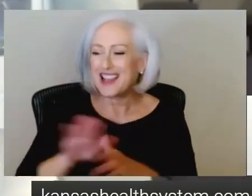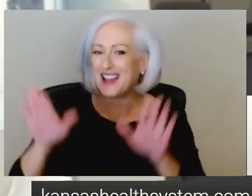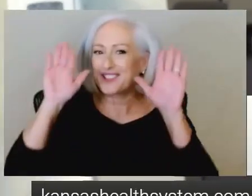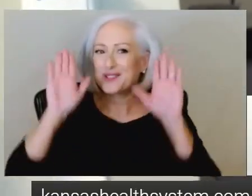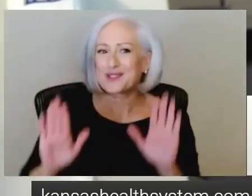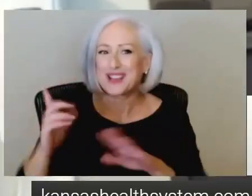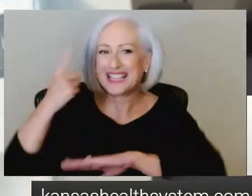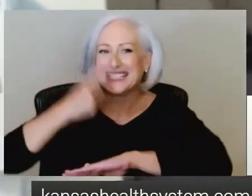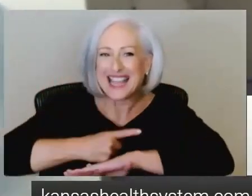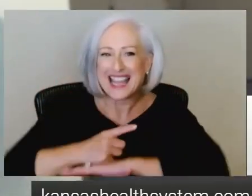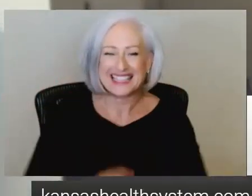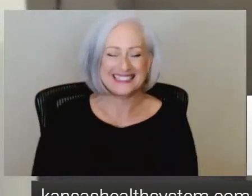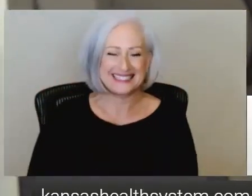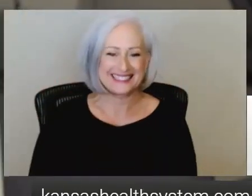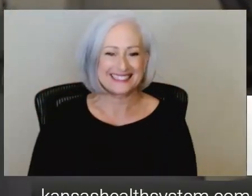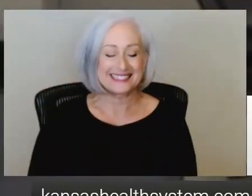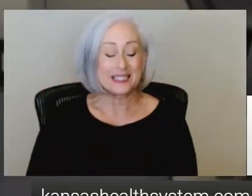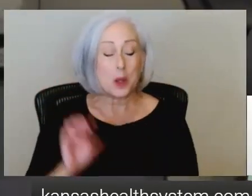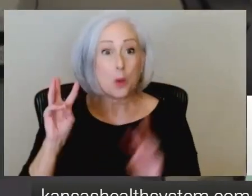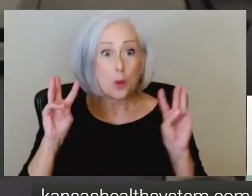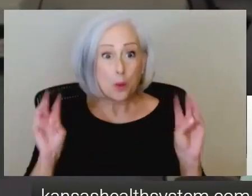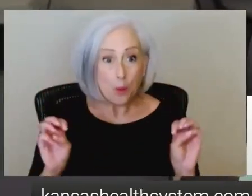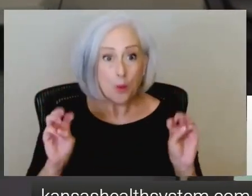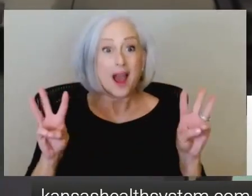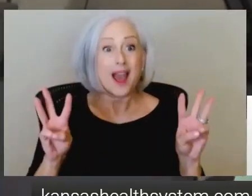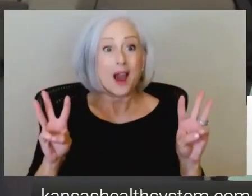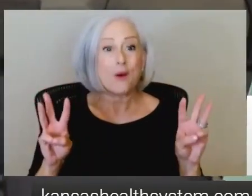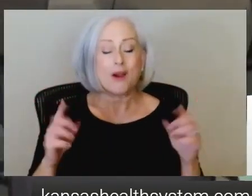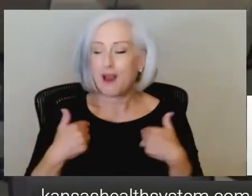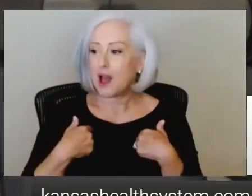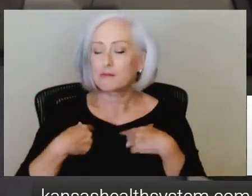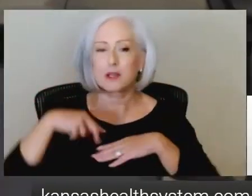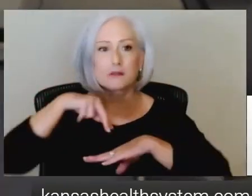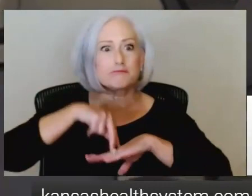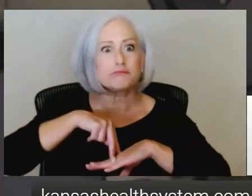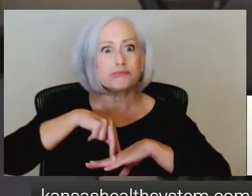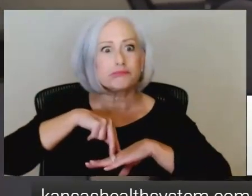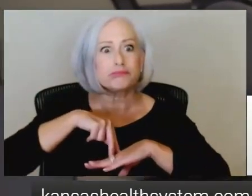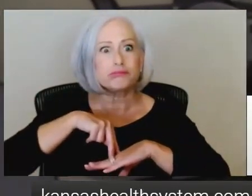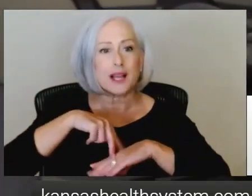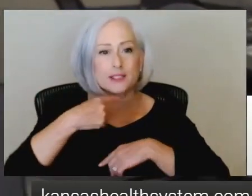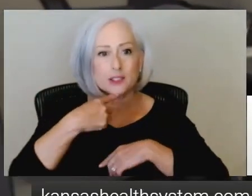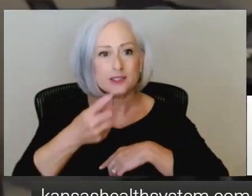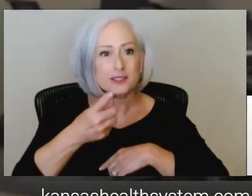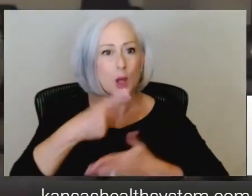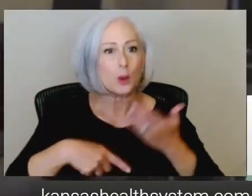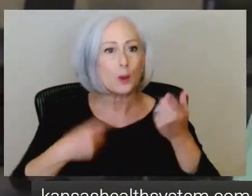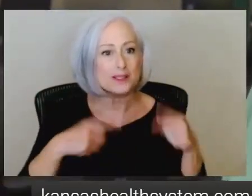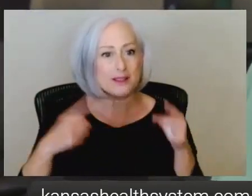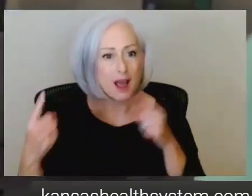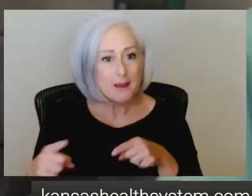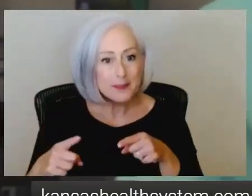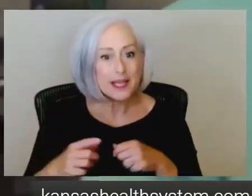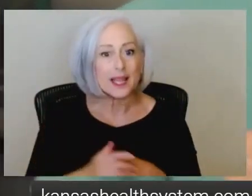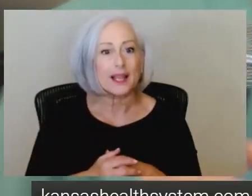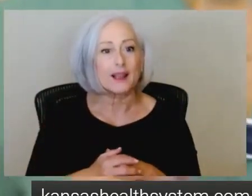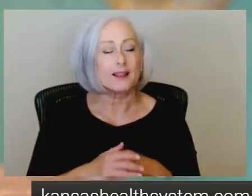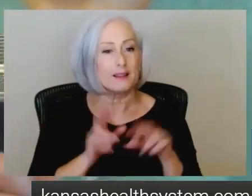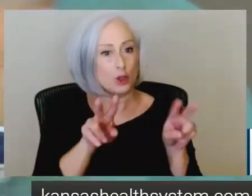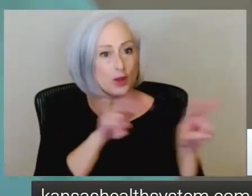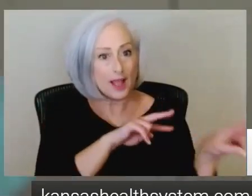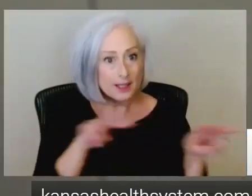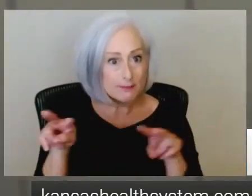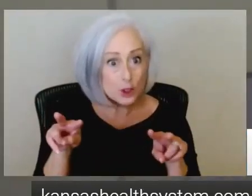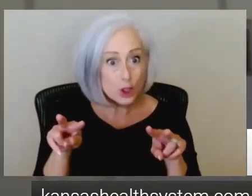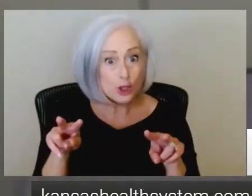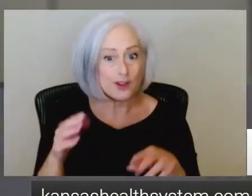Okay. Wow. I'm just going to stand here and keep telling you guys what's happening and let you observe this. I know you have